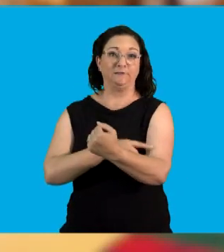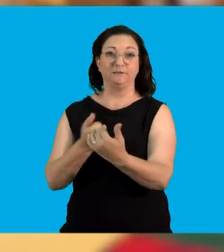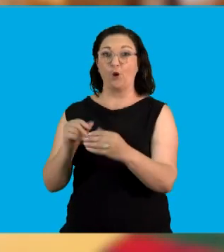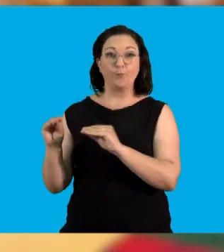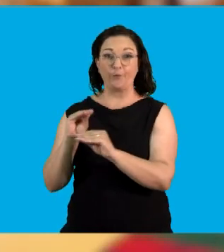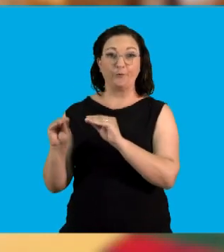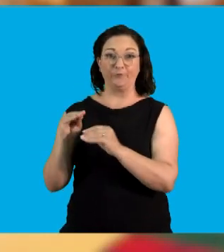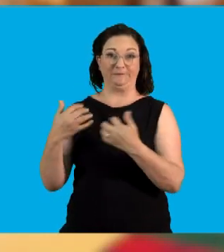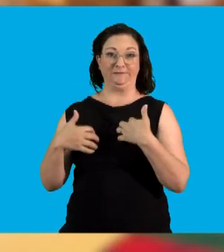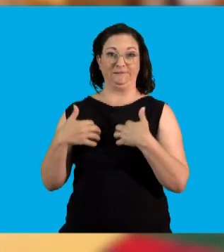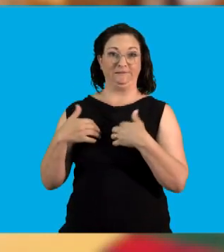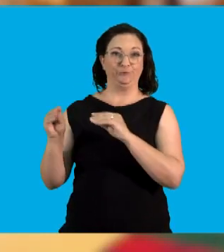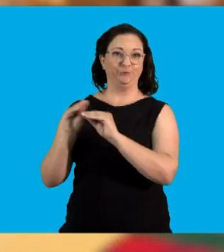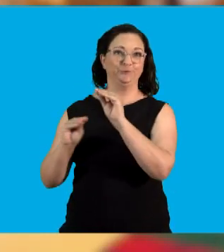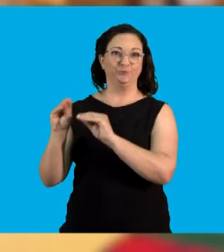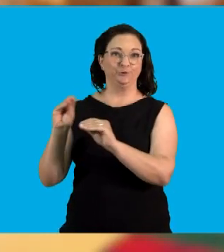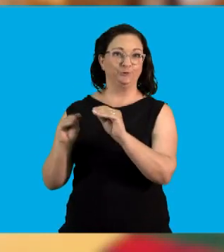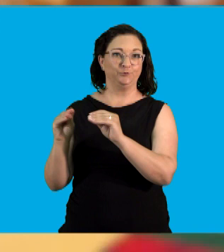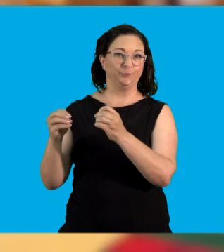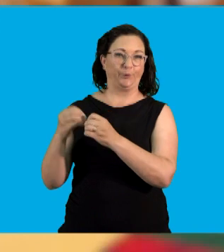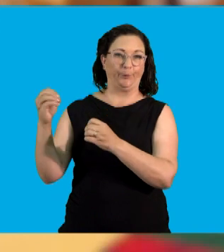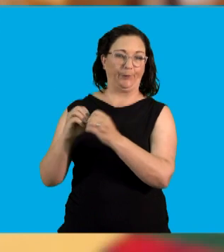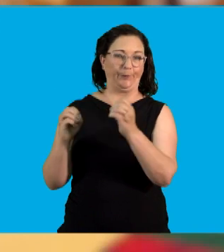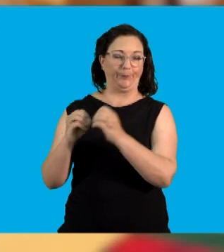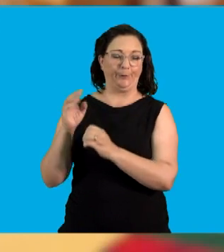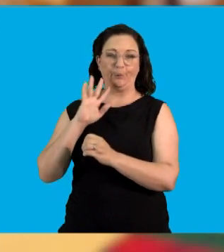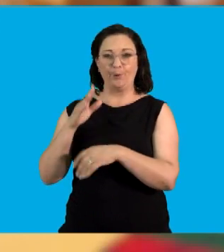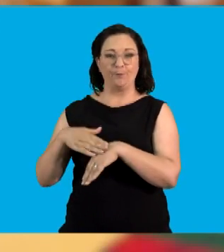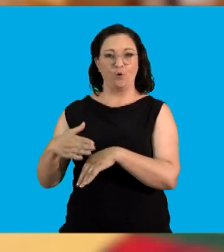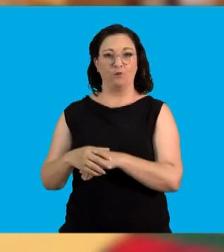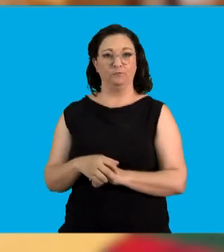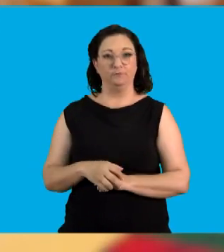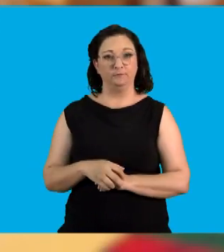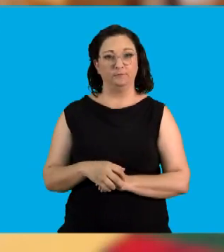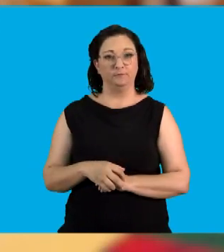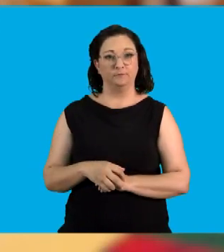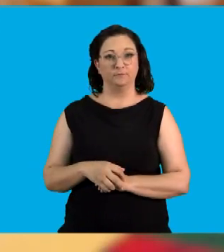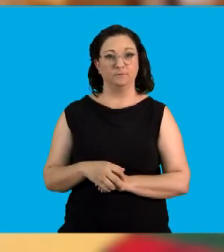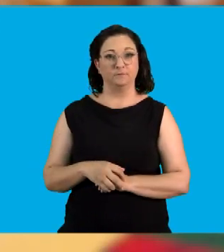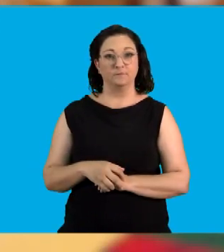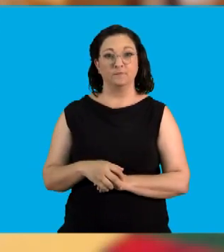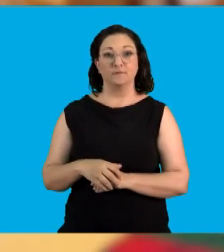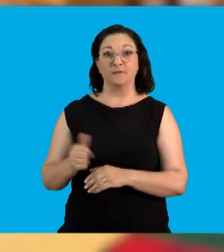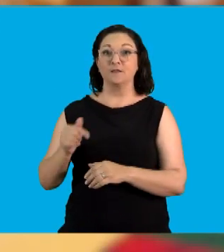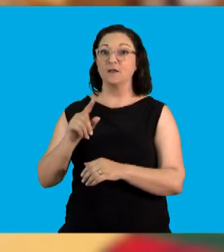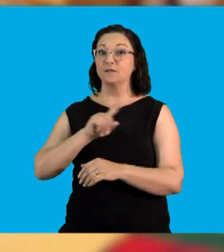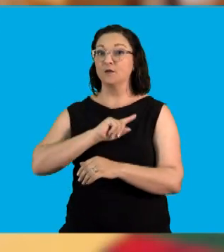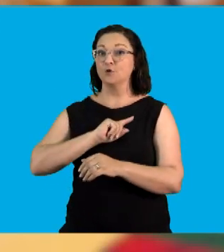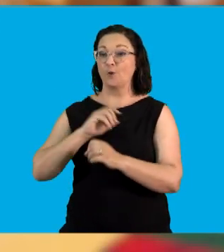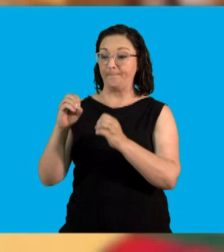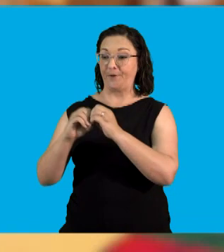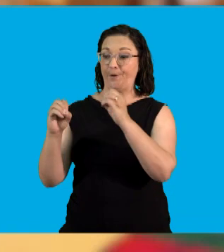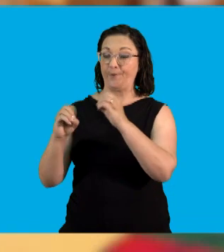they are just moving around excitedly so. And they're going to collide more often, and as they collide more often, the number of collisions are going